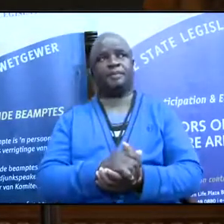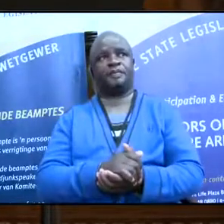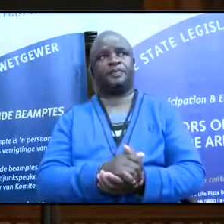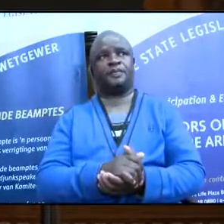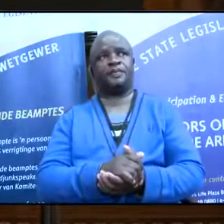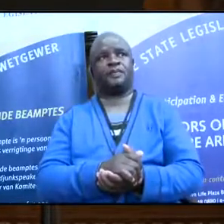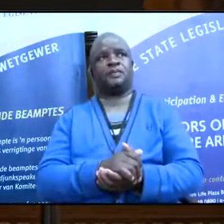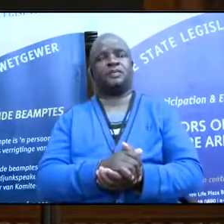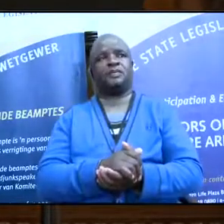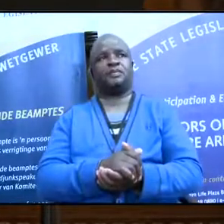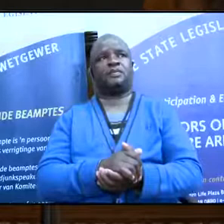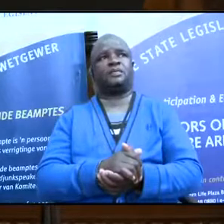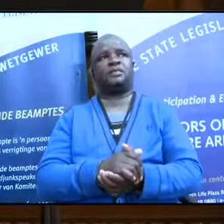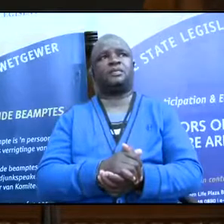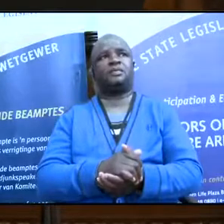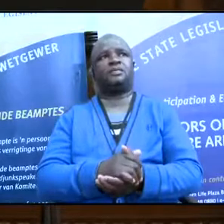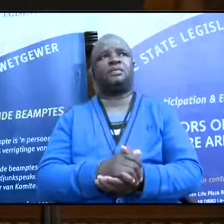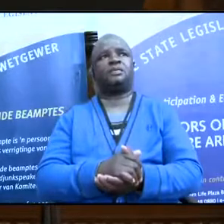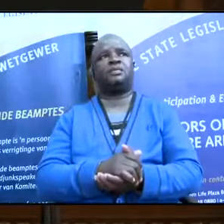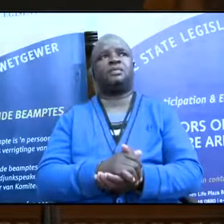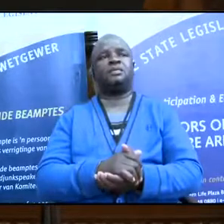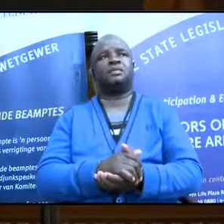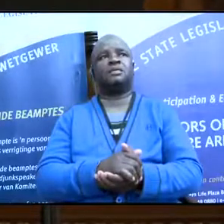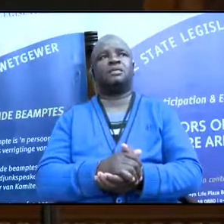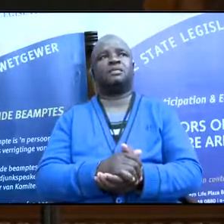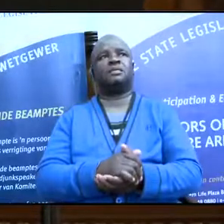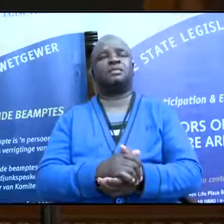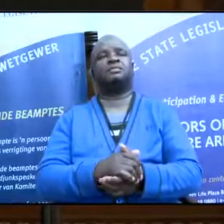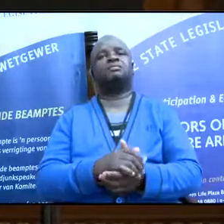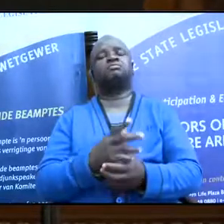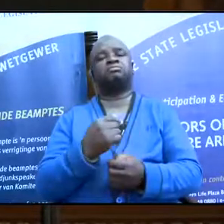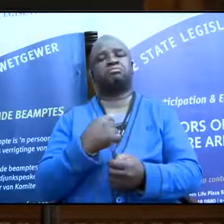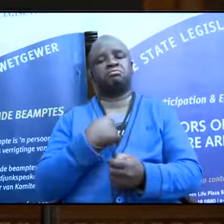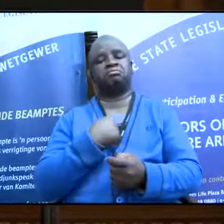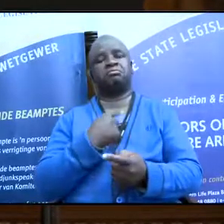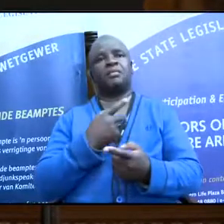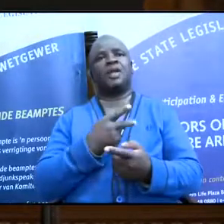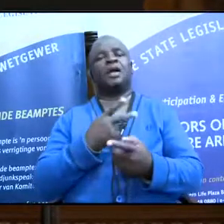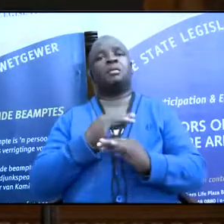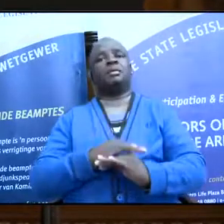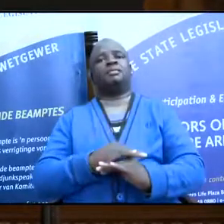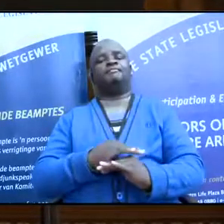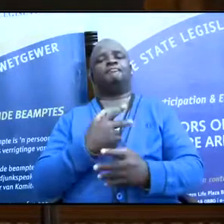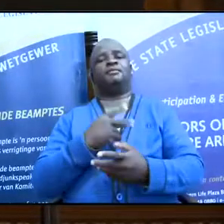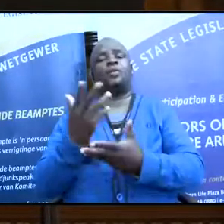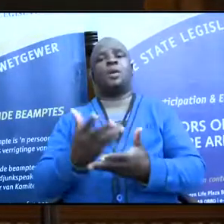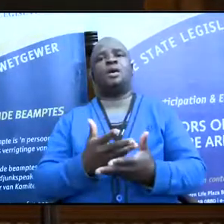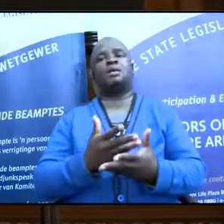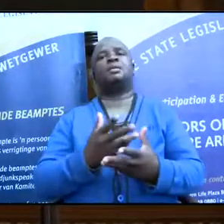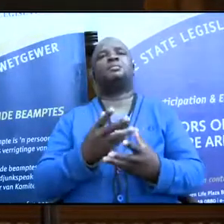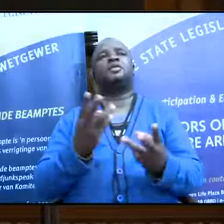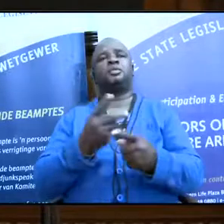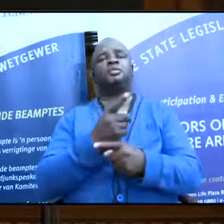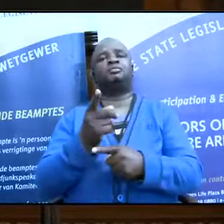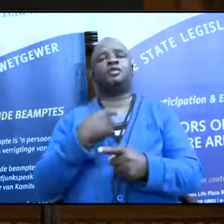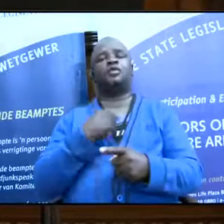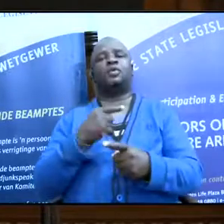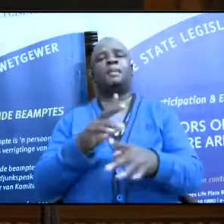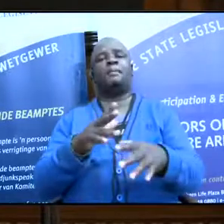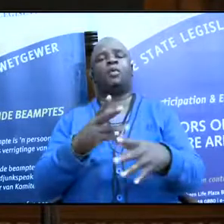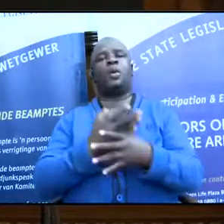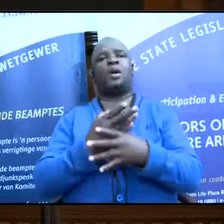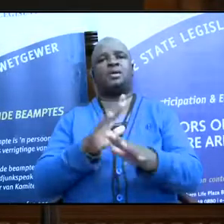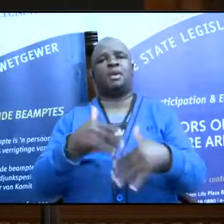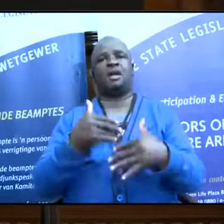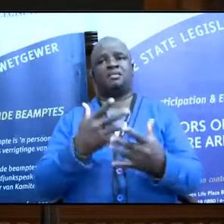it is a great pleasure that i welcome you today to this inaugural workers parliament